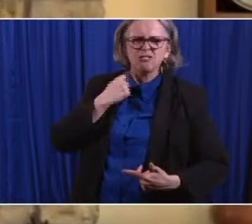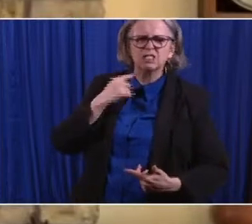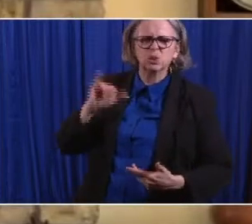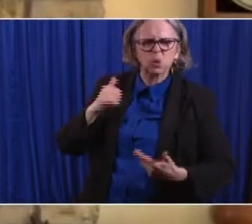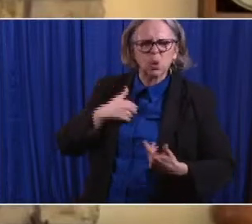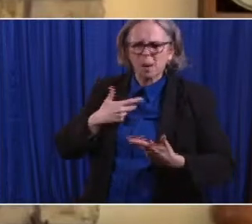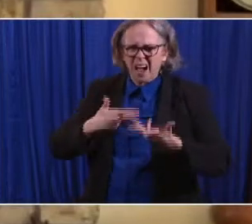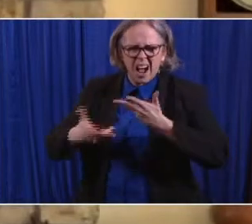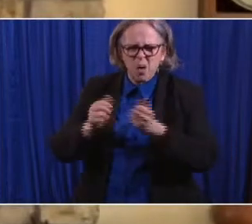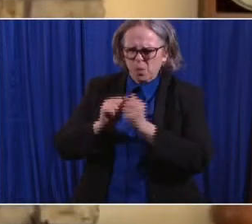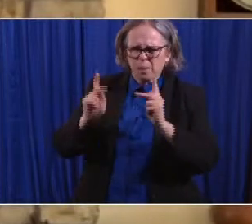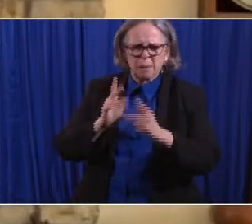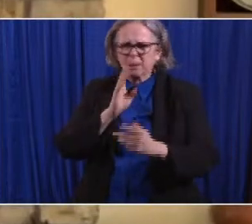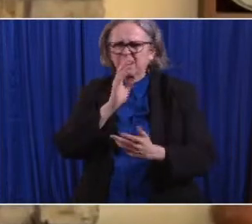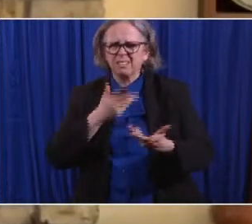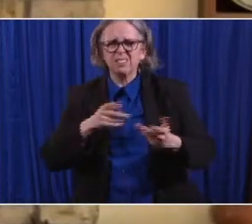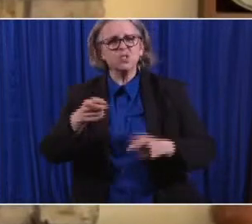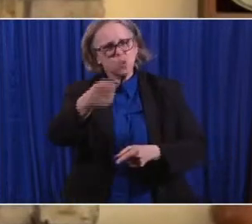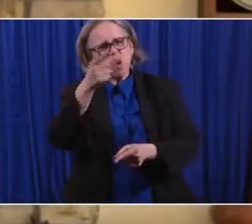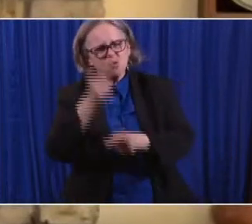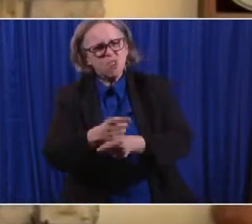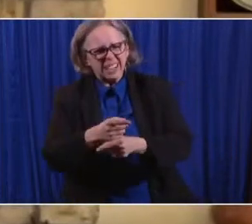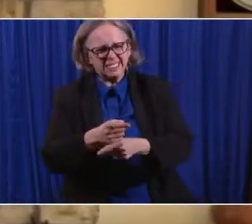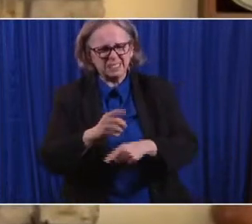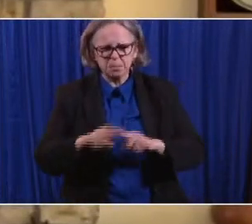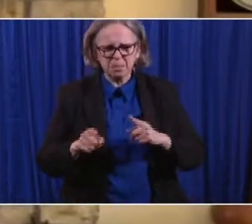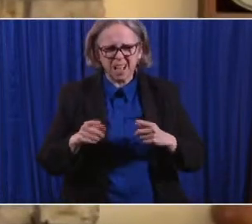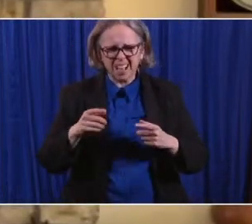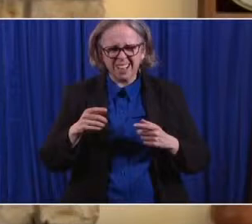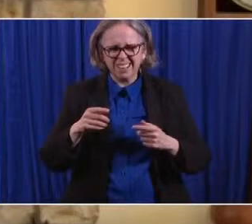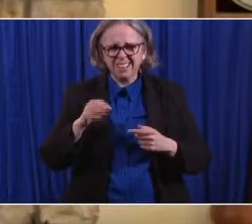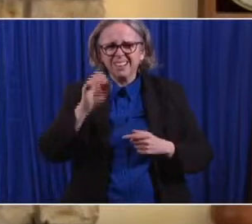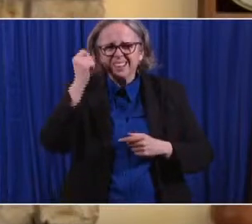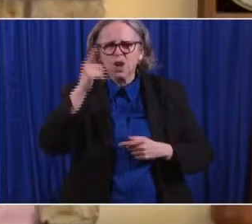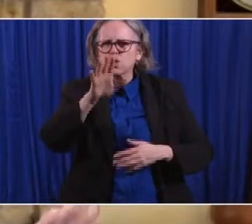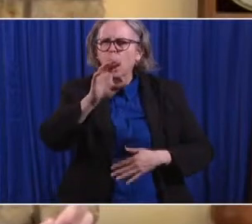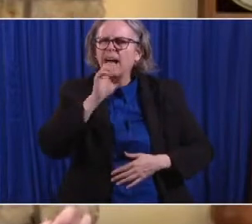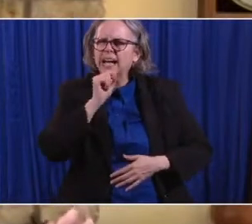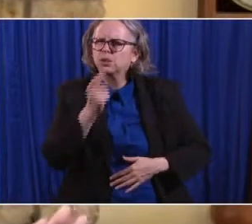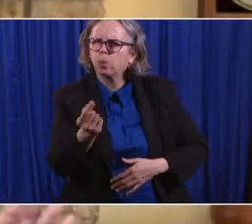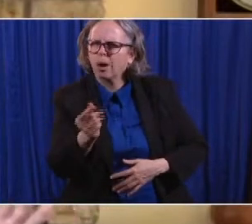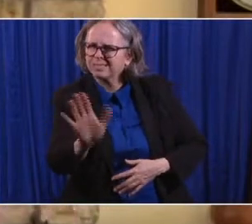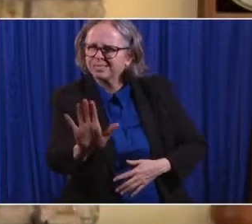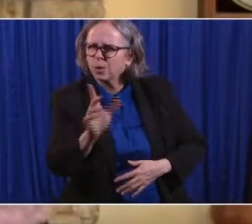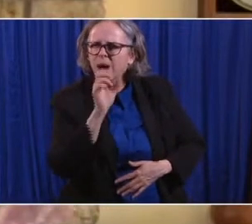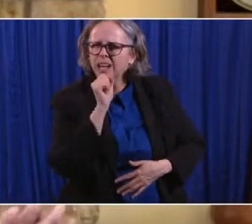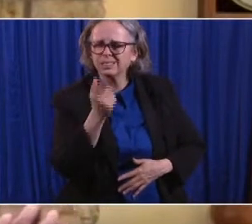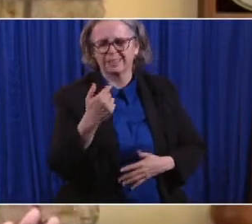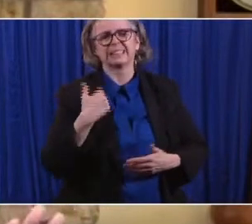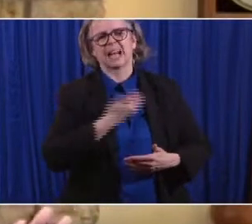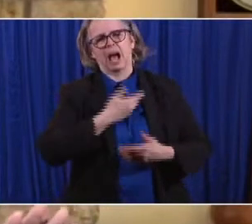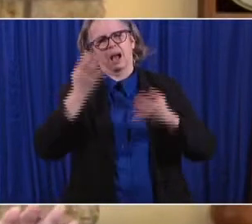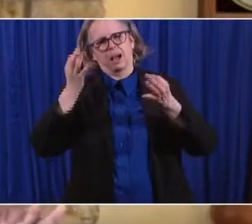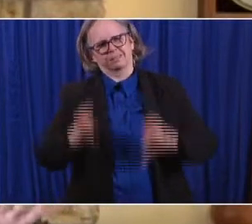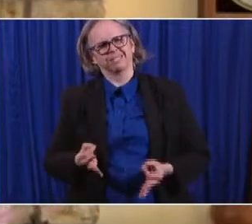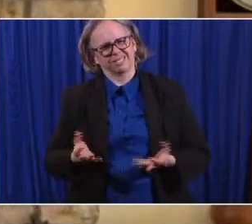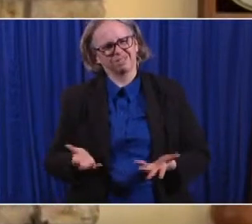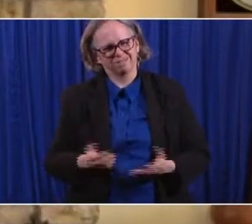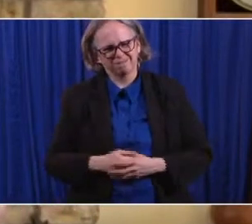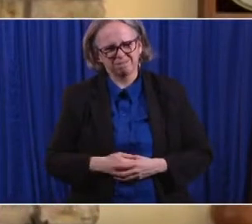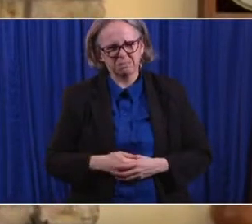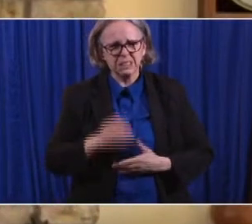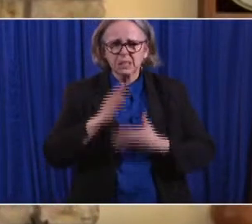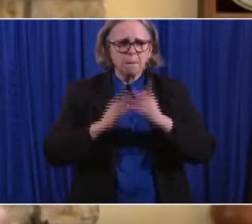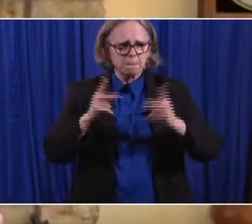you have the age, you're including most of those individuals. We've also taken with people under 50